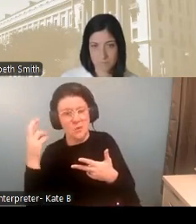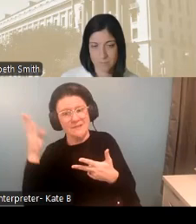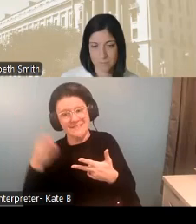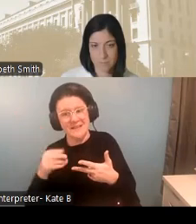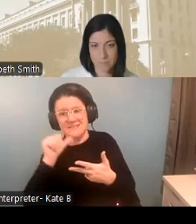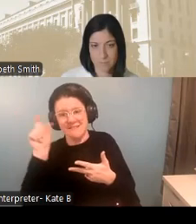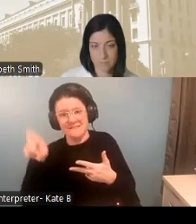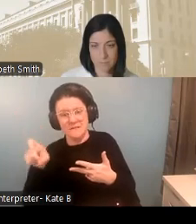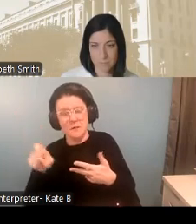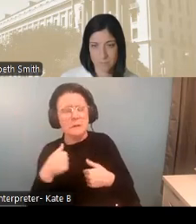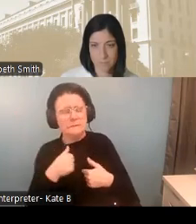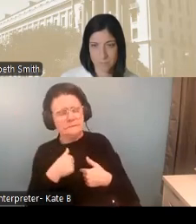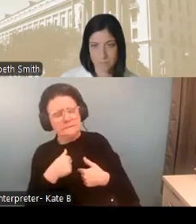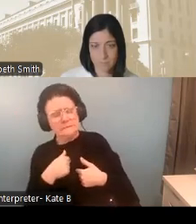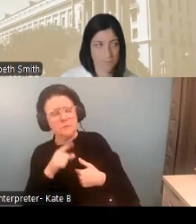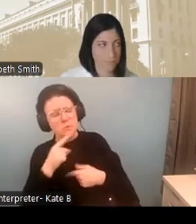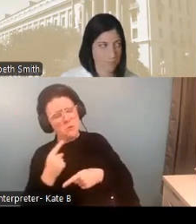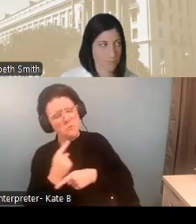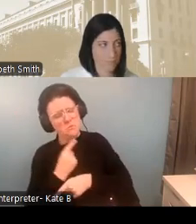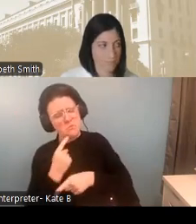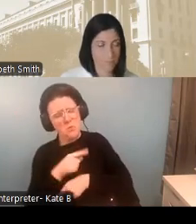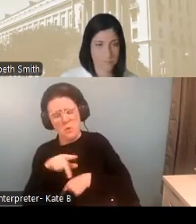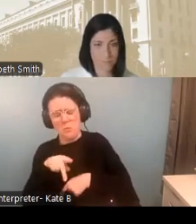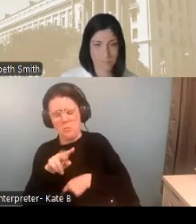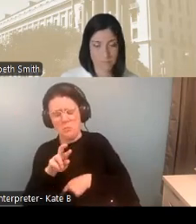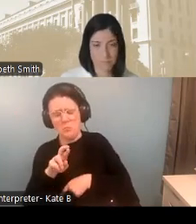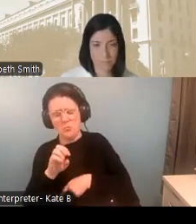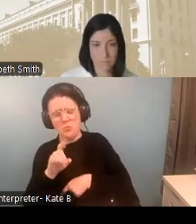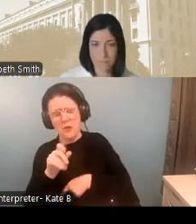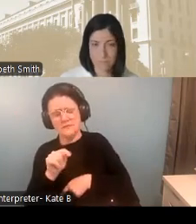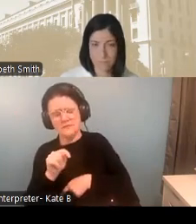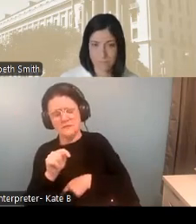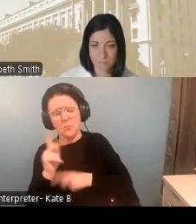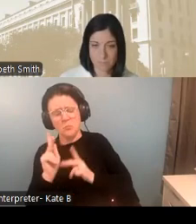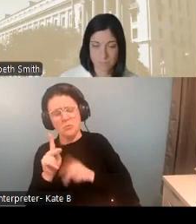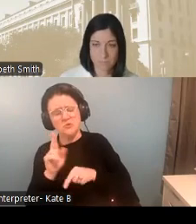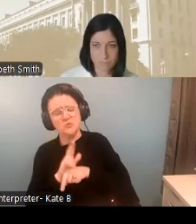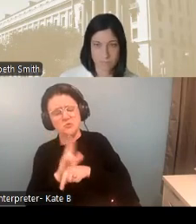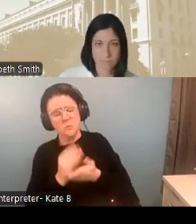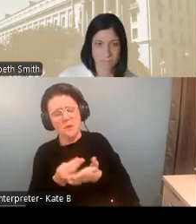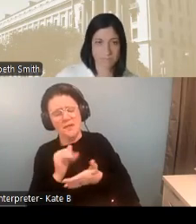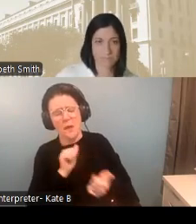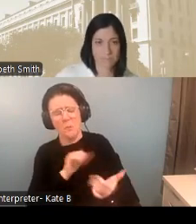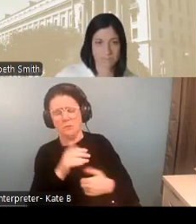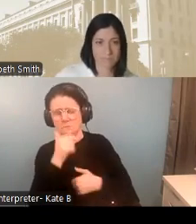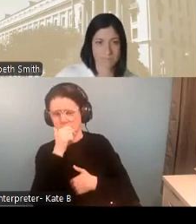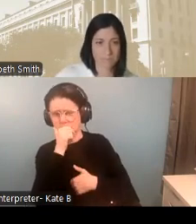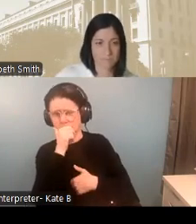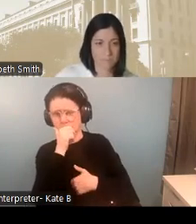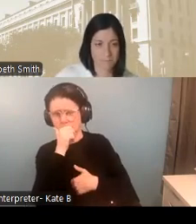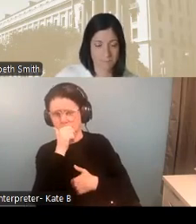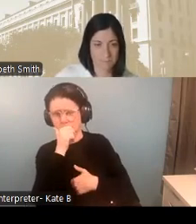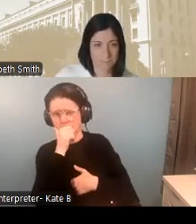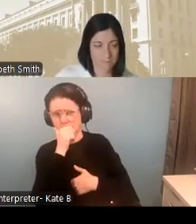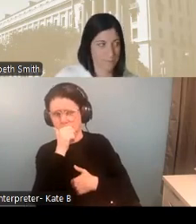a prudent person, given the circumstances, have used the money in this manner? And for unnecessary costs,